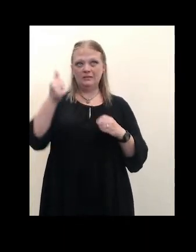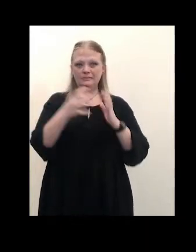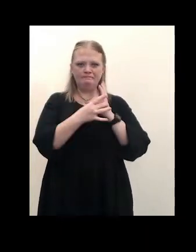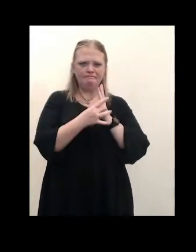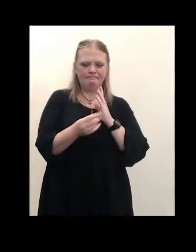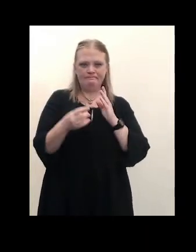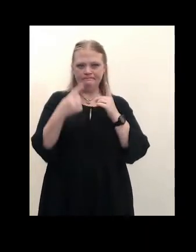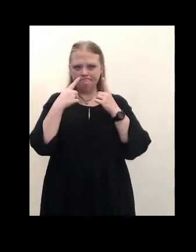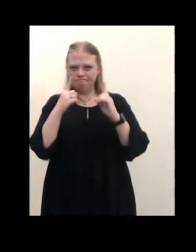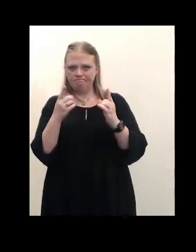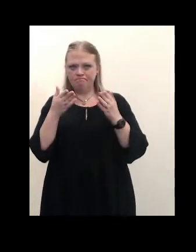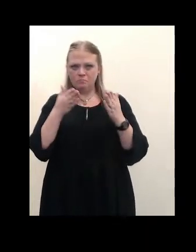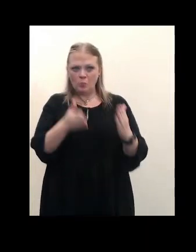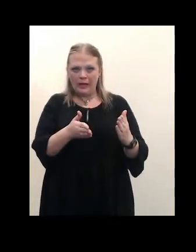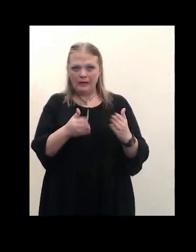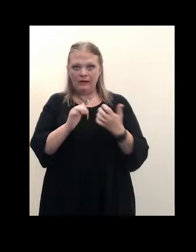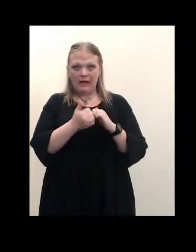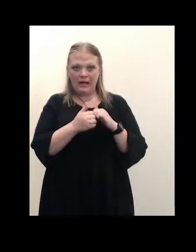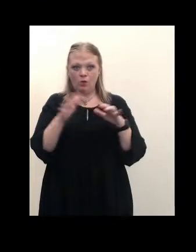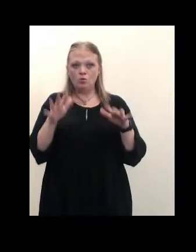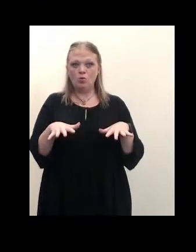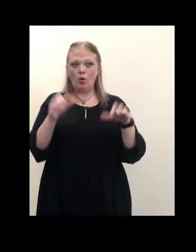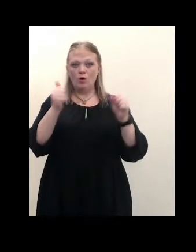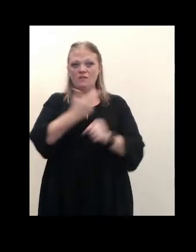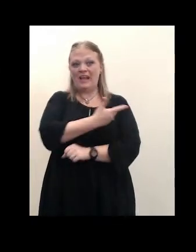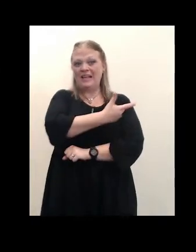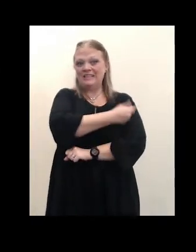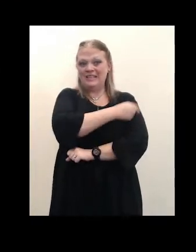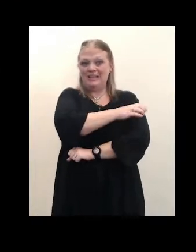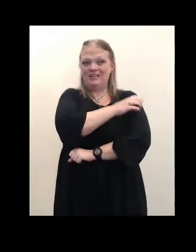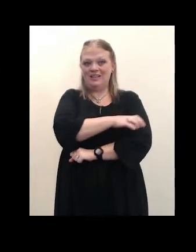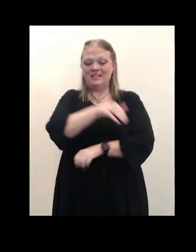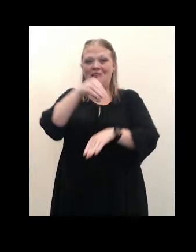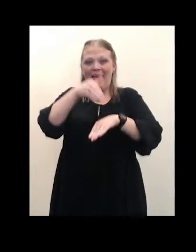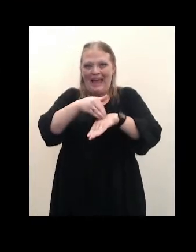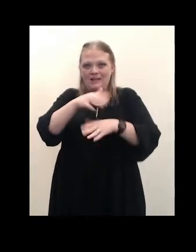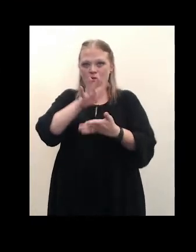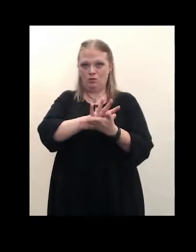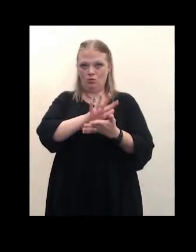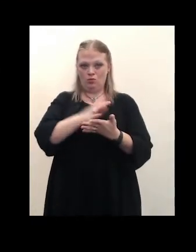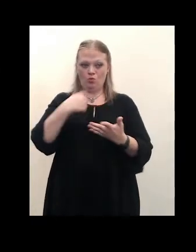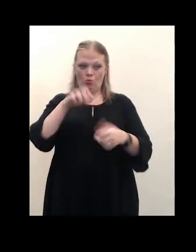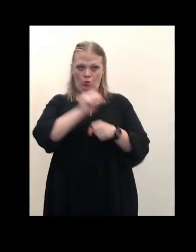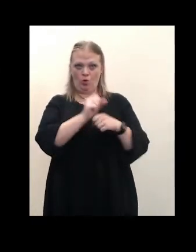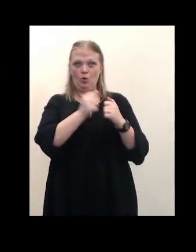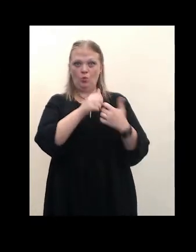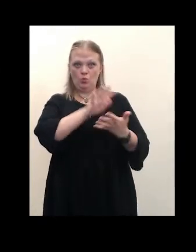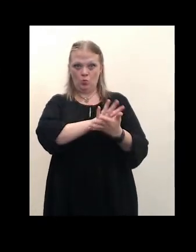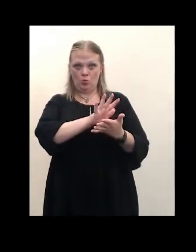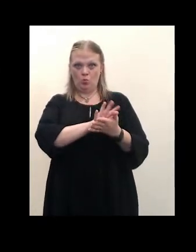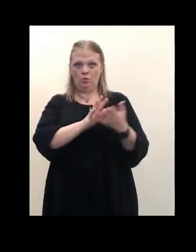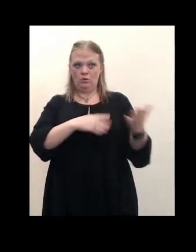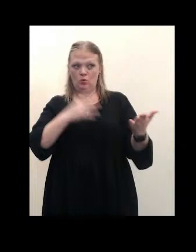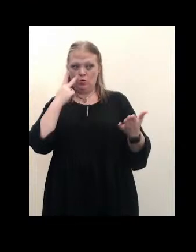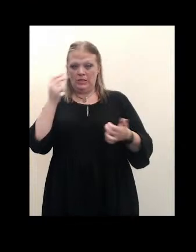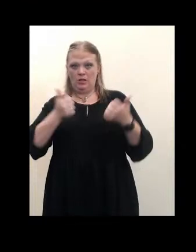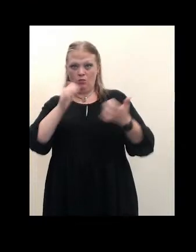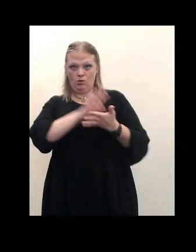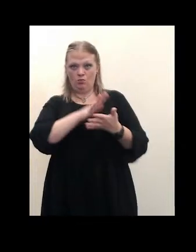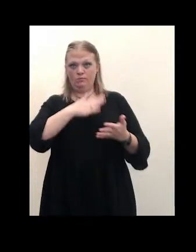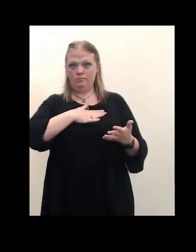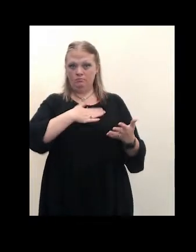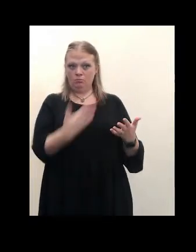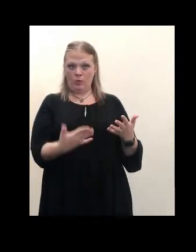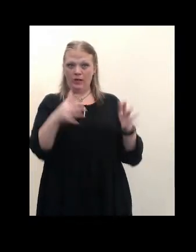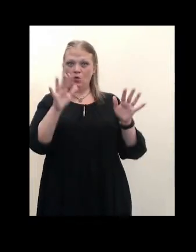period of time is to host vaccine clinics at the schools. So we are working with the schools to see which schools are willing to